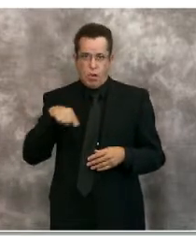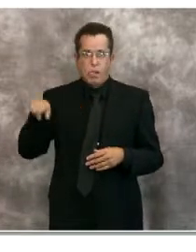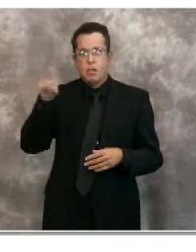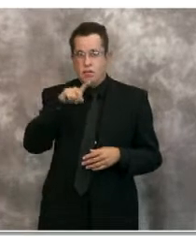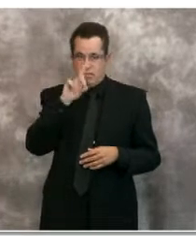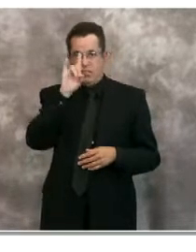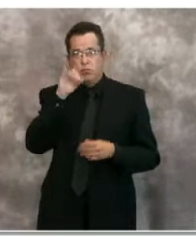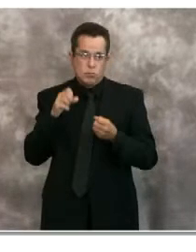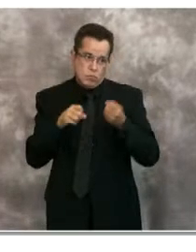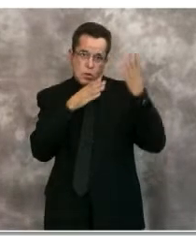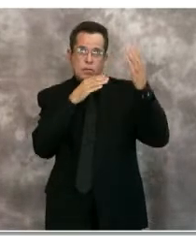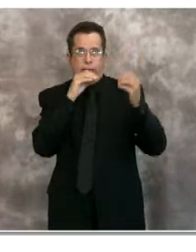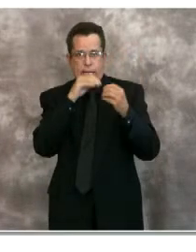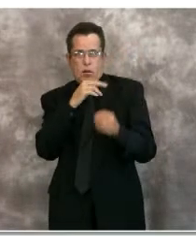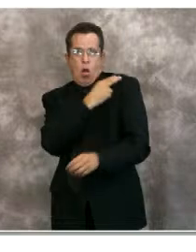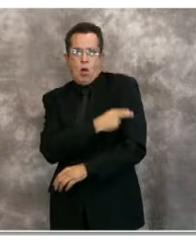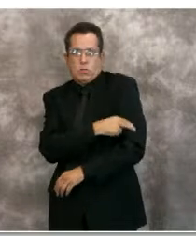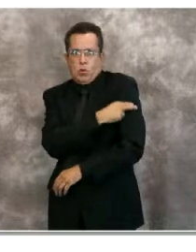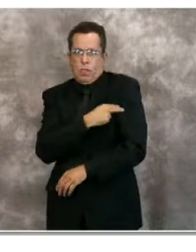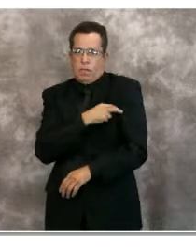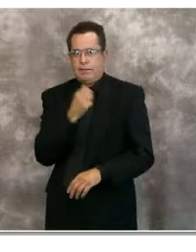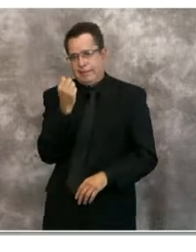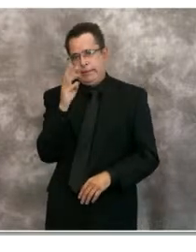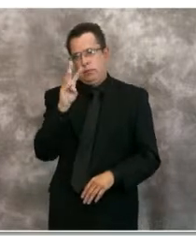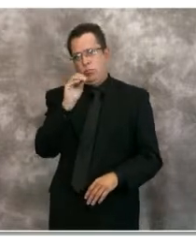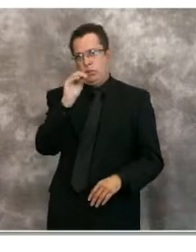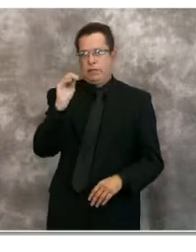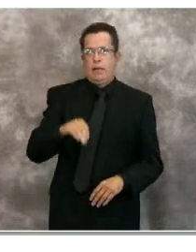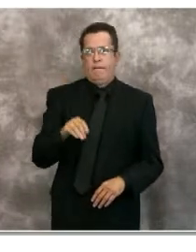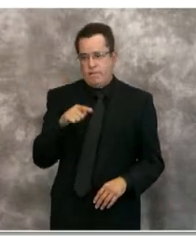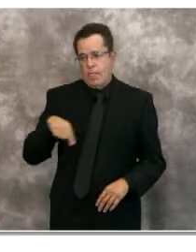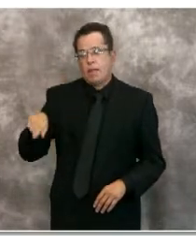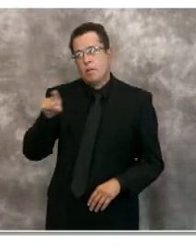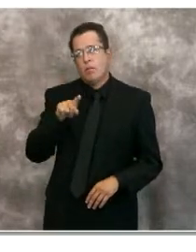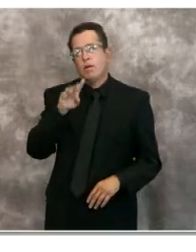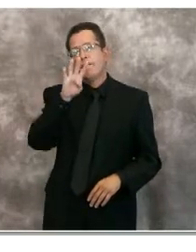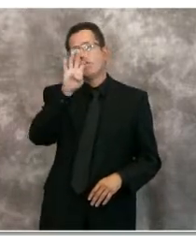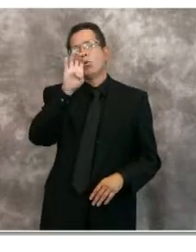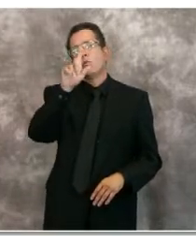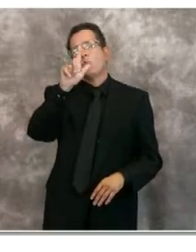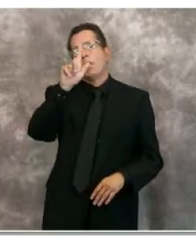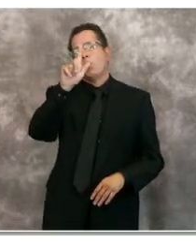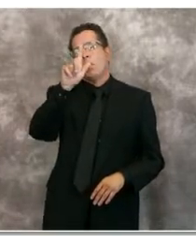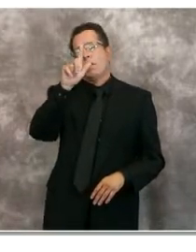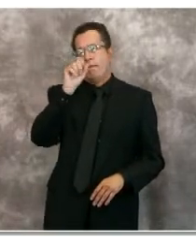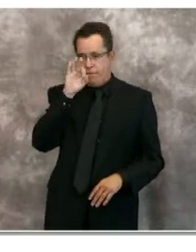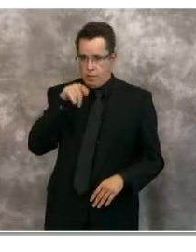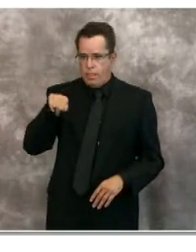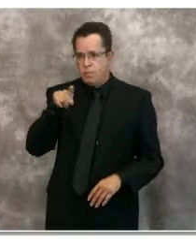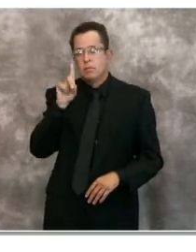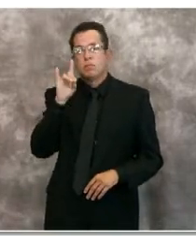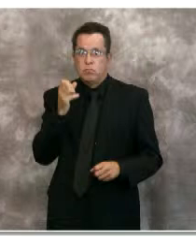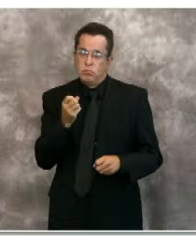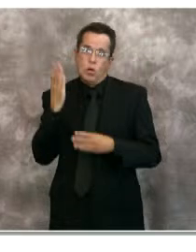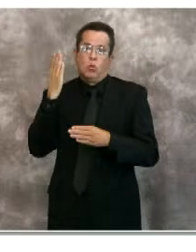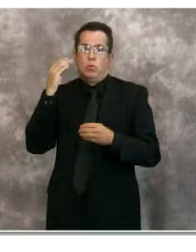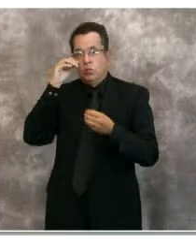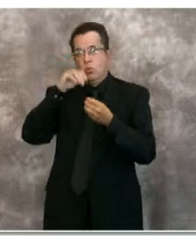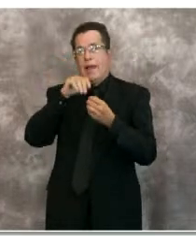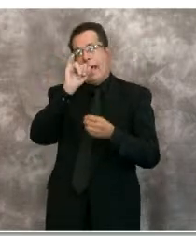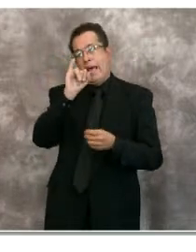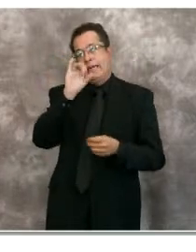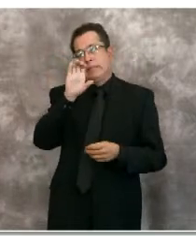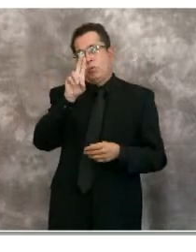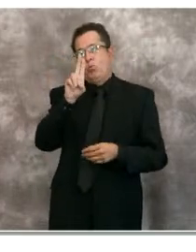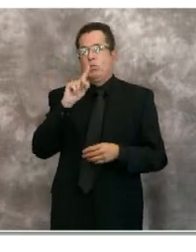been hospitalized, and 421 of the total number of cases have been admitted to the ICU.